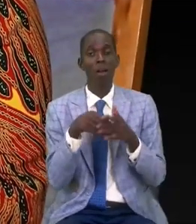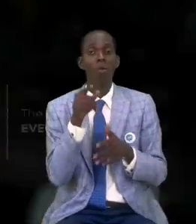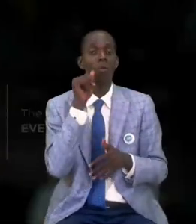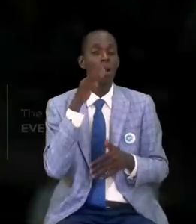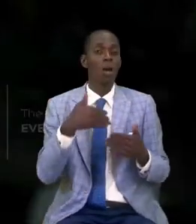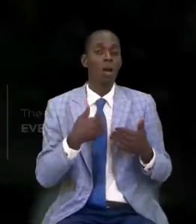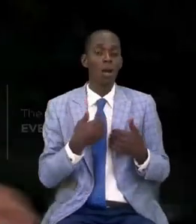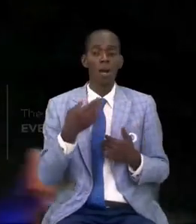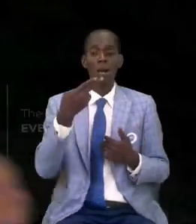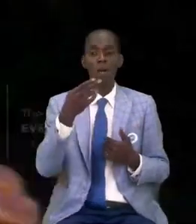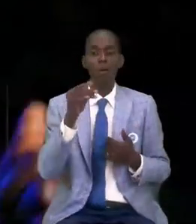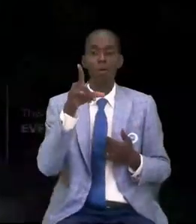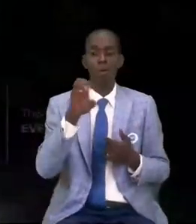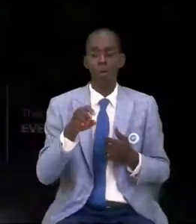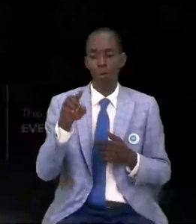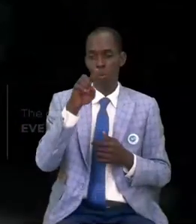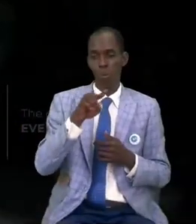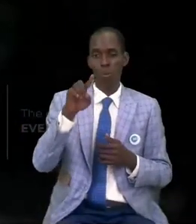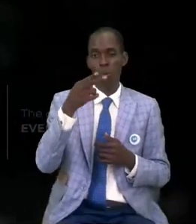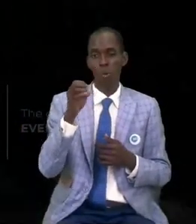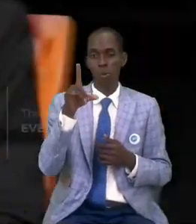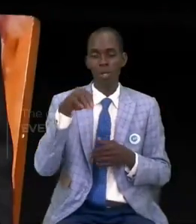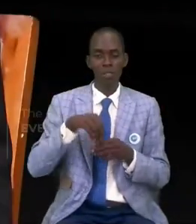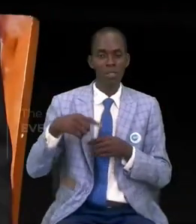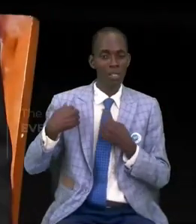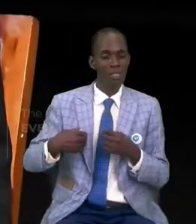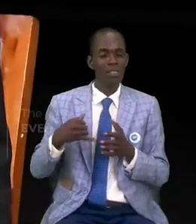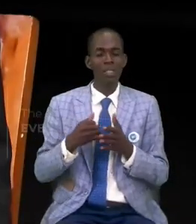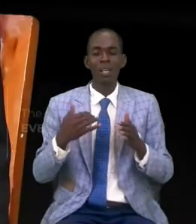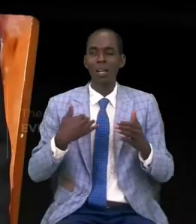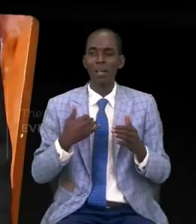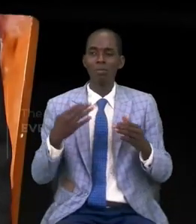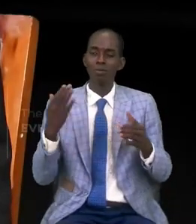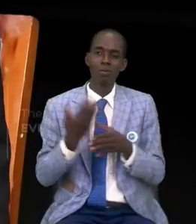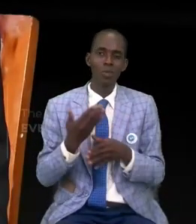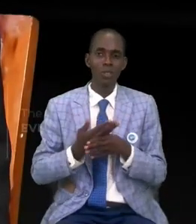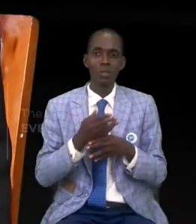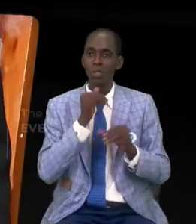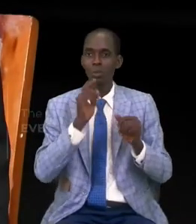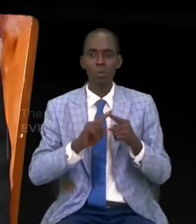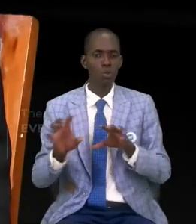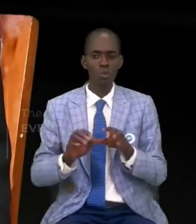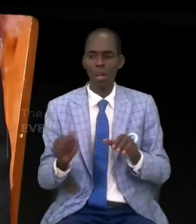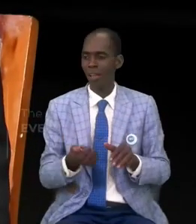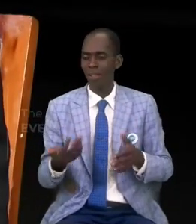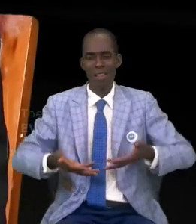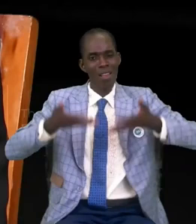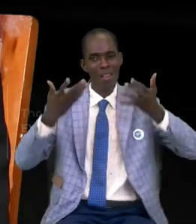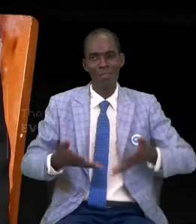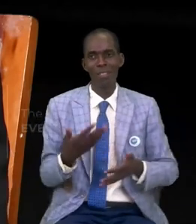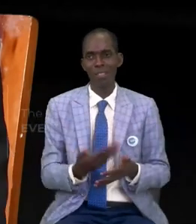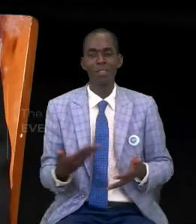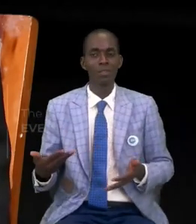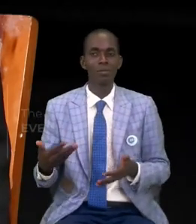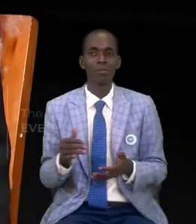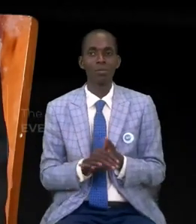things. I cannot do any strong thing. The case of the woman with hole in